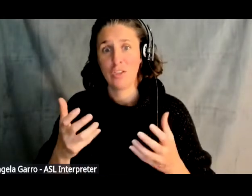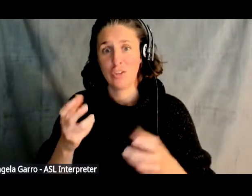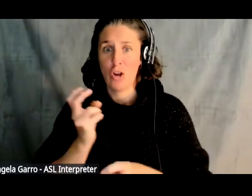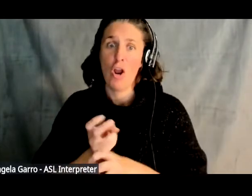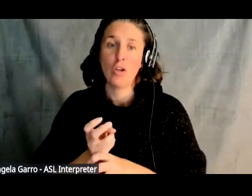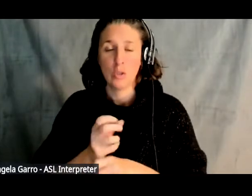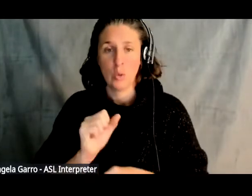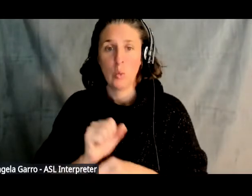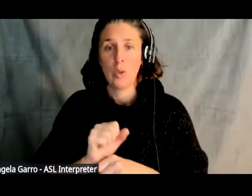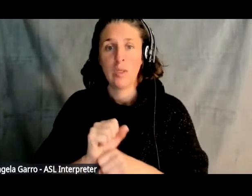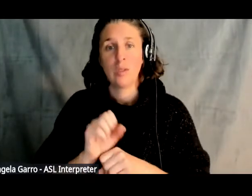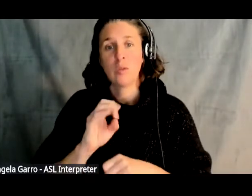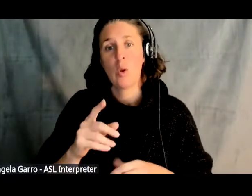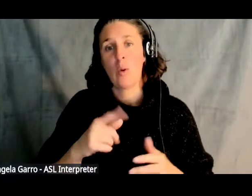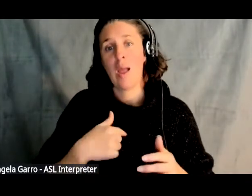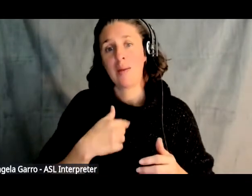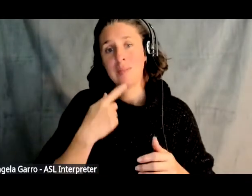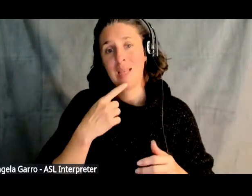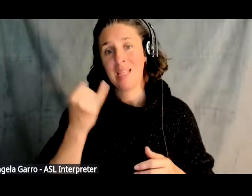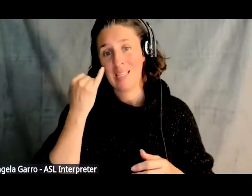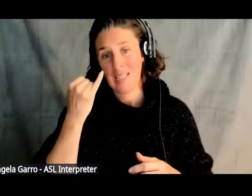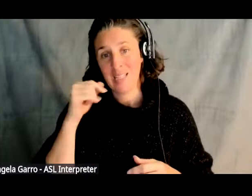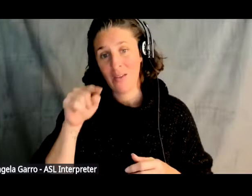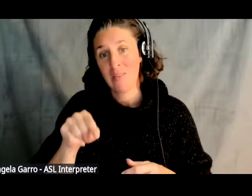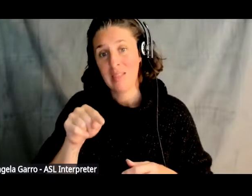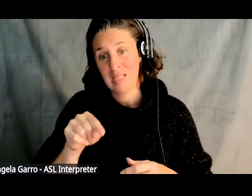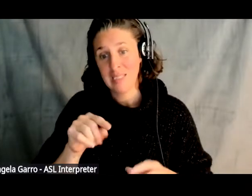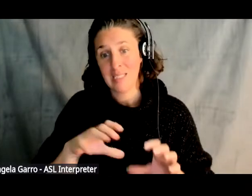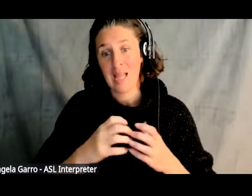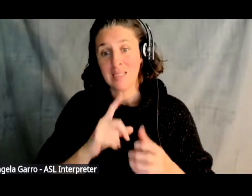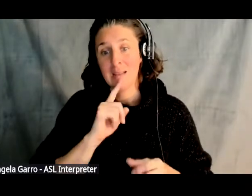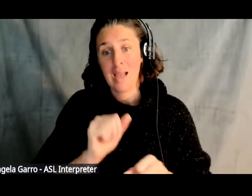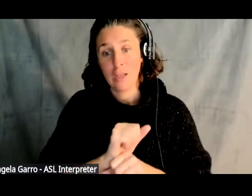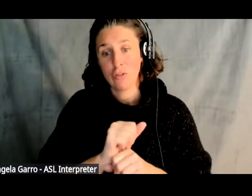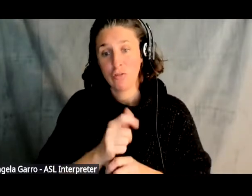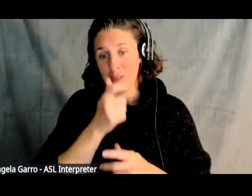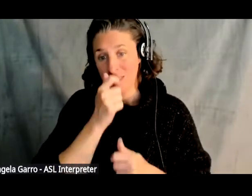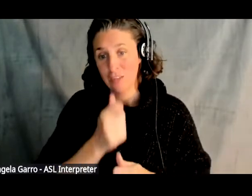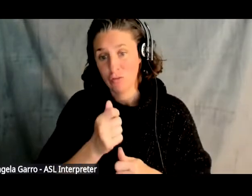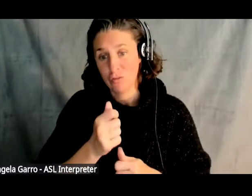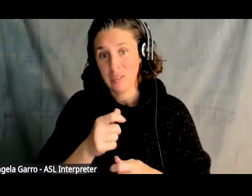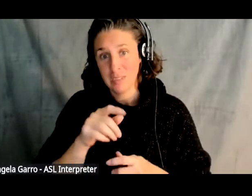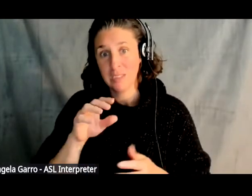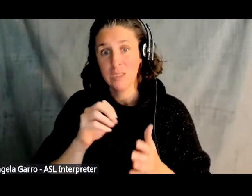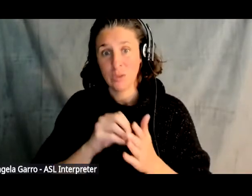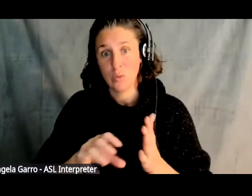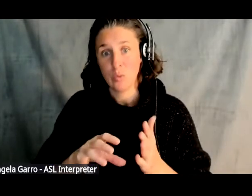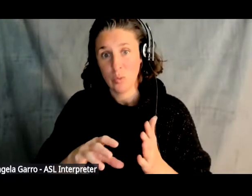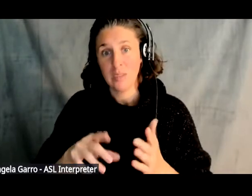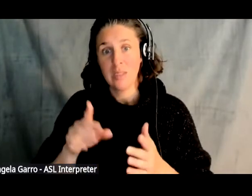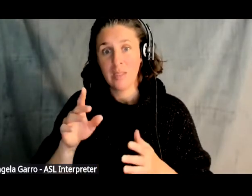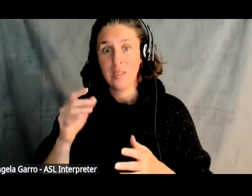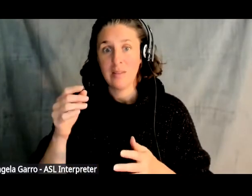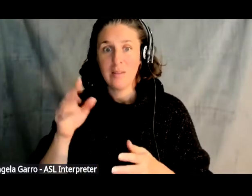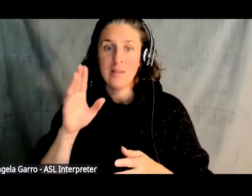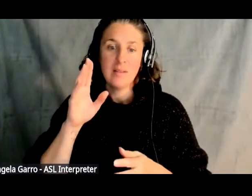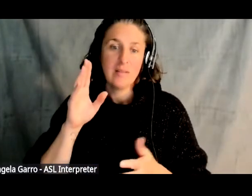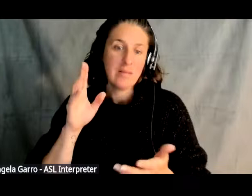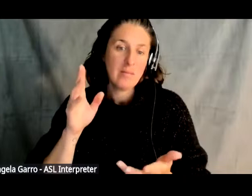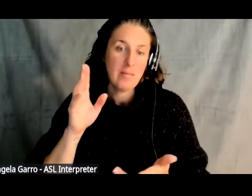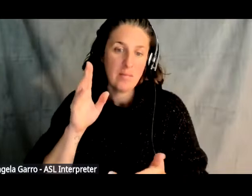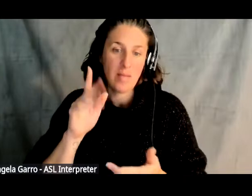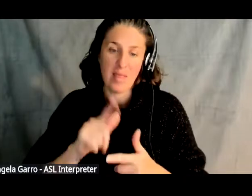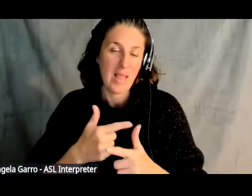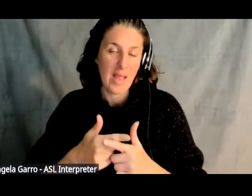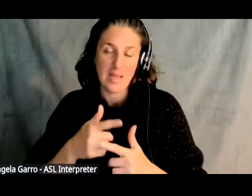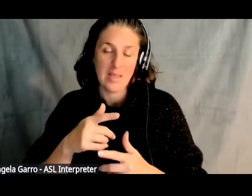So I'm saying that if these classes actually interest the students, they won't mind if it's hard. If they like it, they'll do it. And yeah,